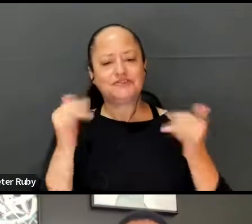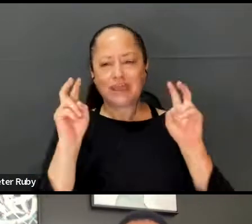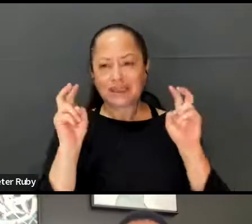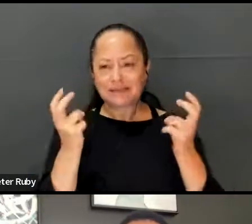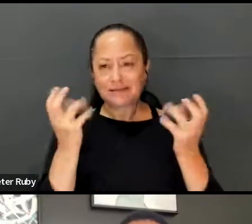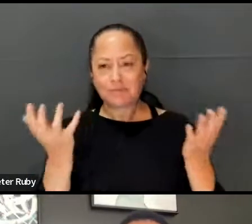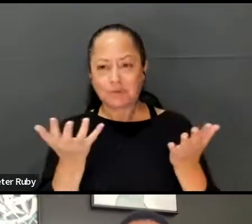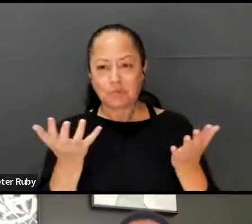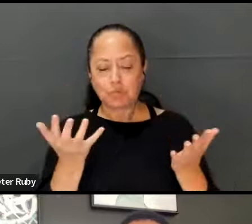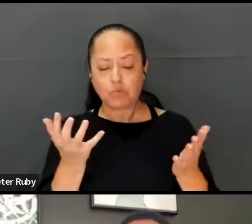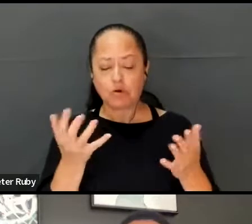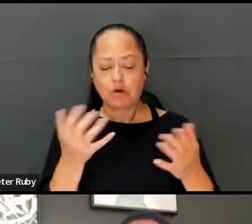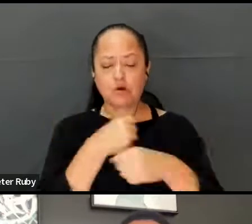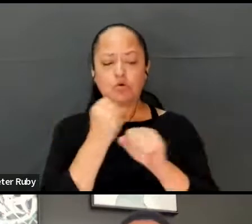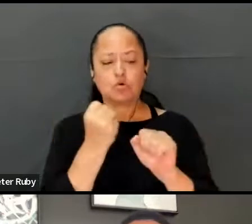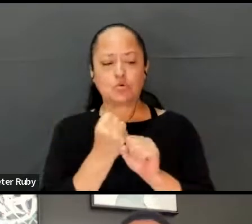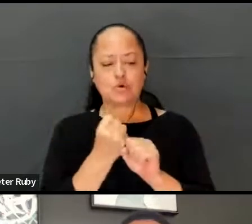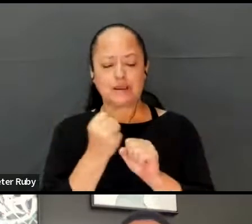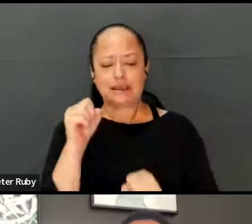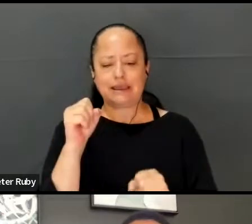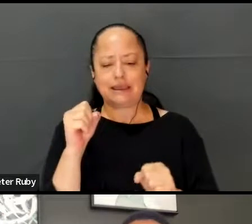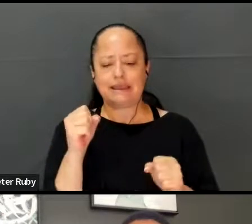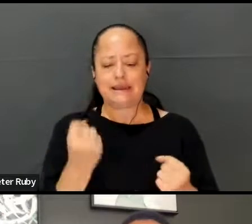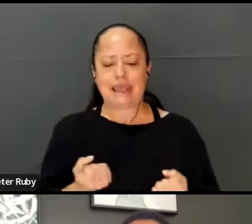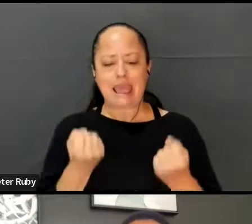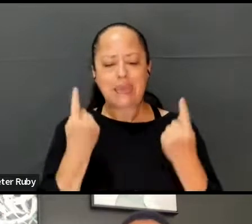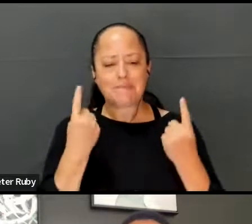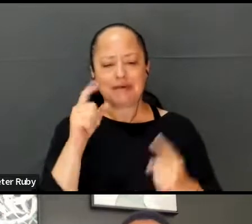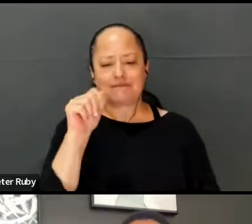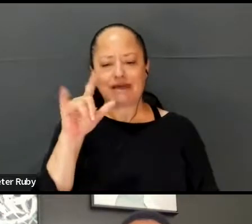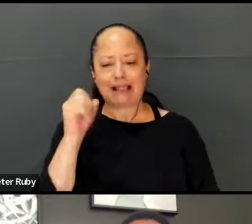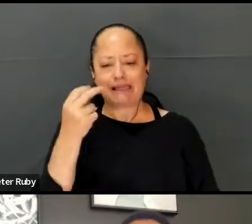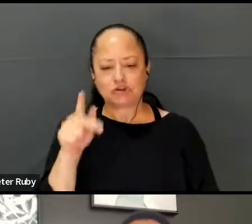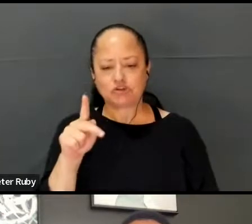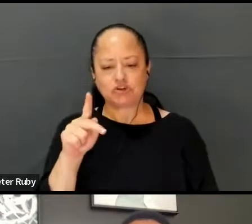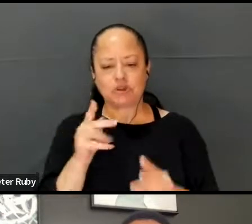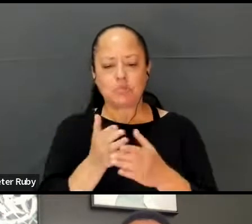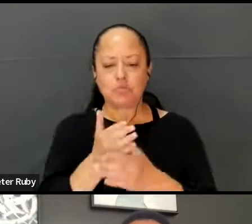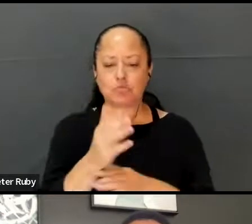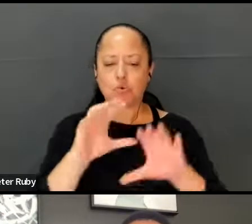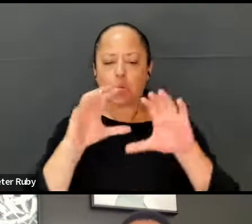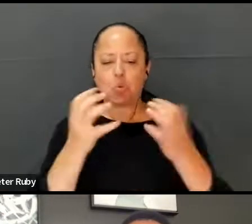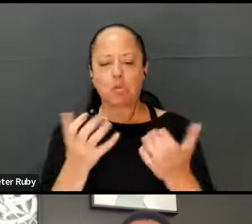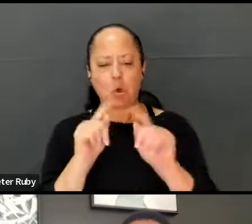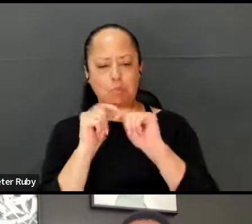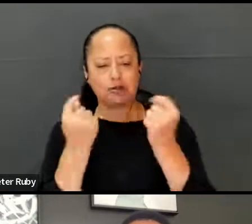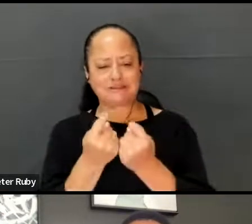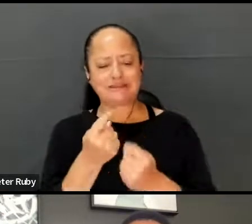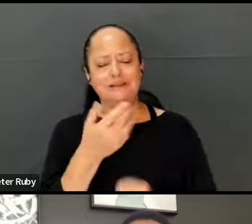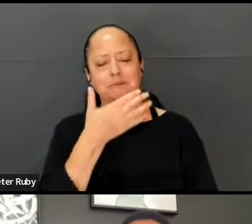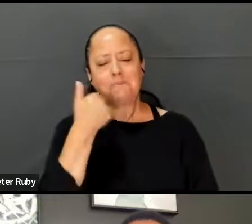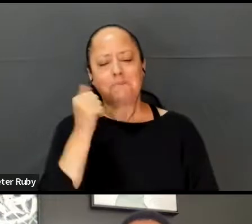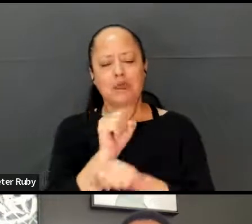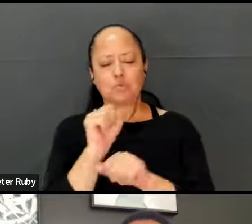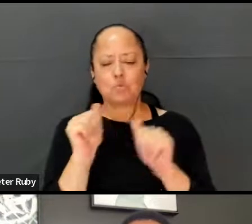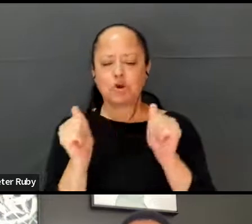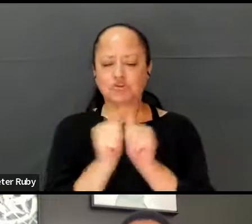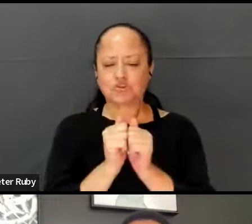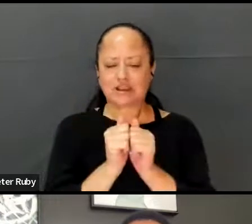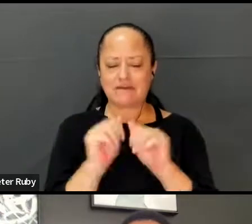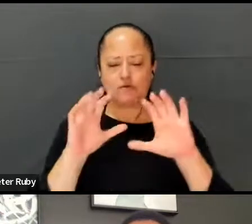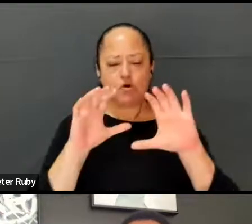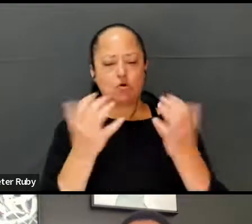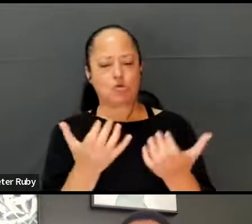is creating empathy and allyship across global teams. So we'll be talking about how we can better work together on global teams across